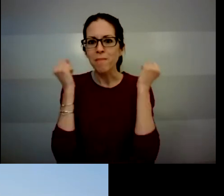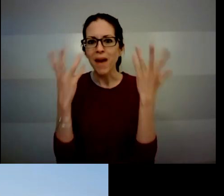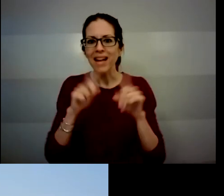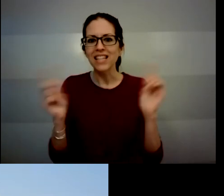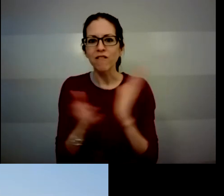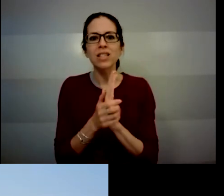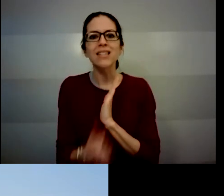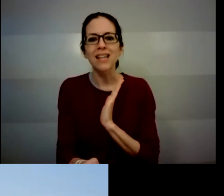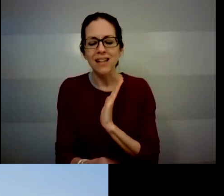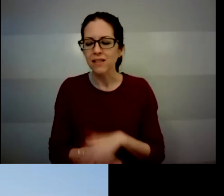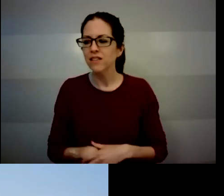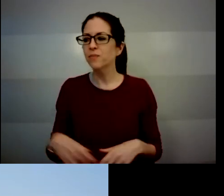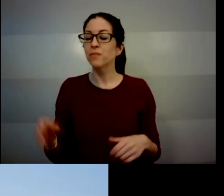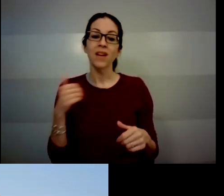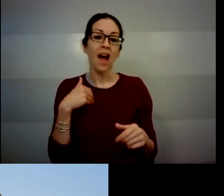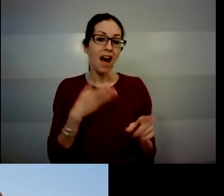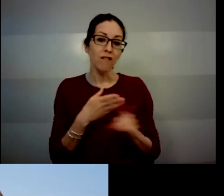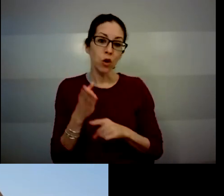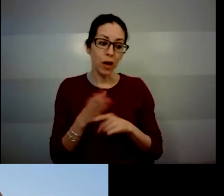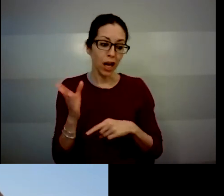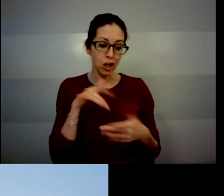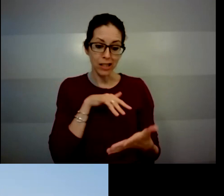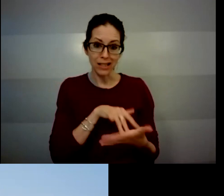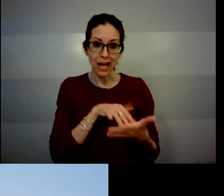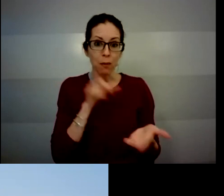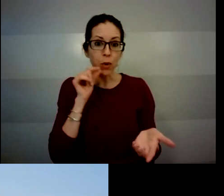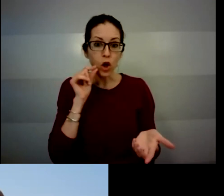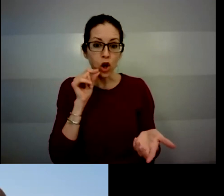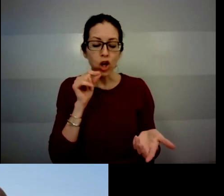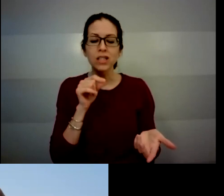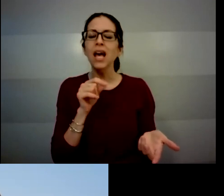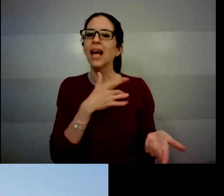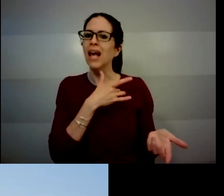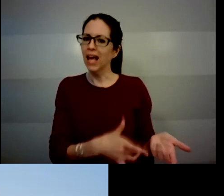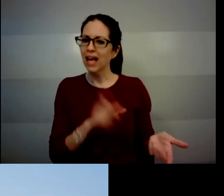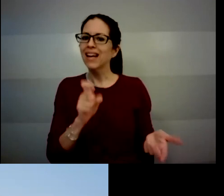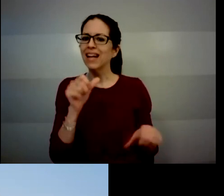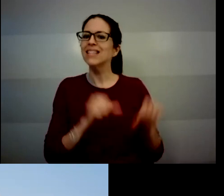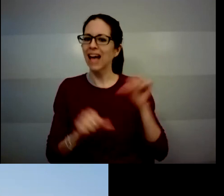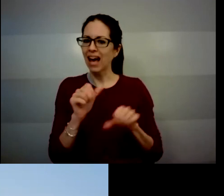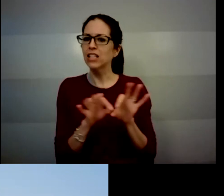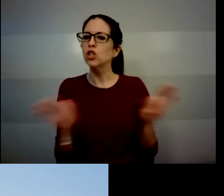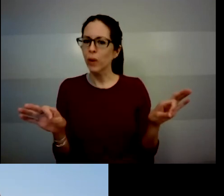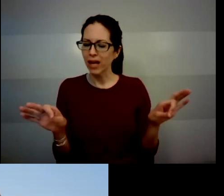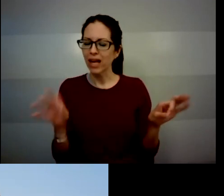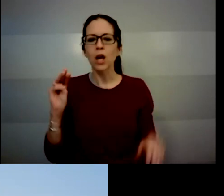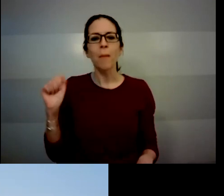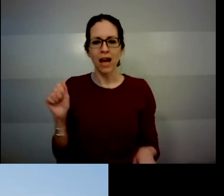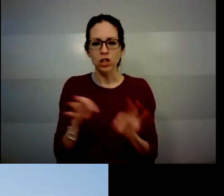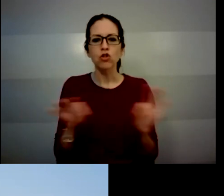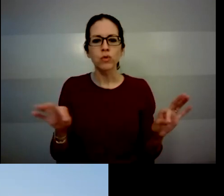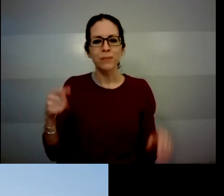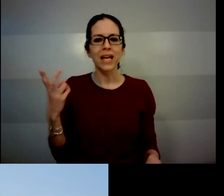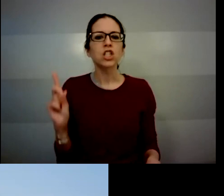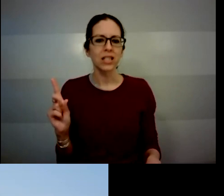sets. There are careers studying migratory birds that you typically need a science degree for, a master's or a PhD